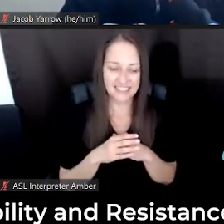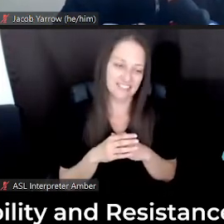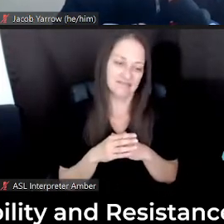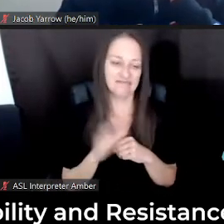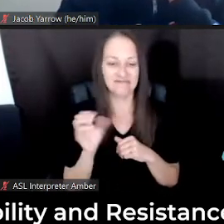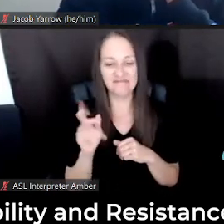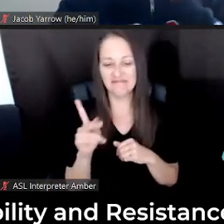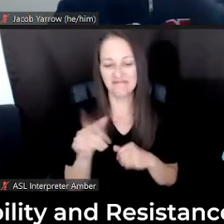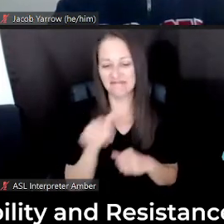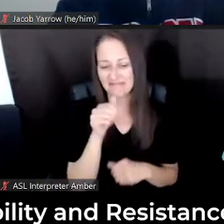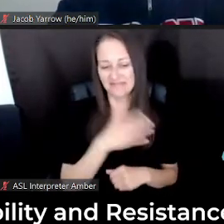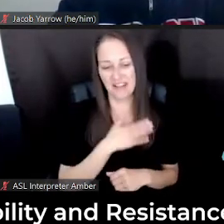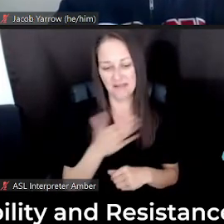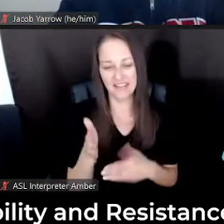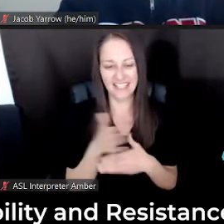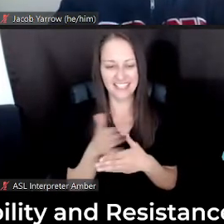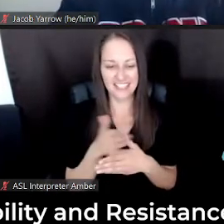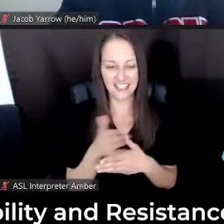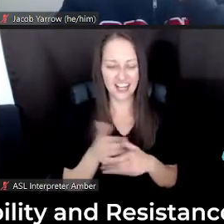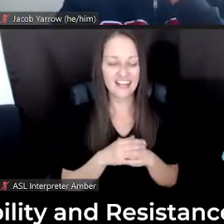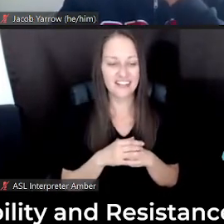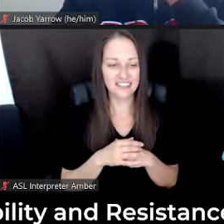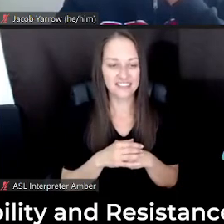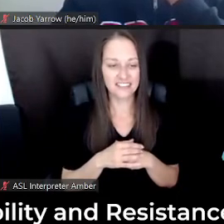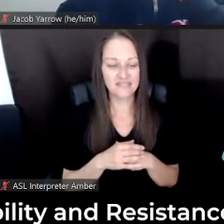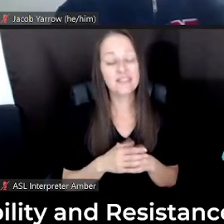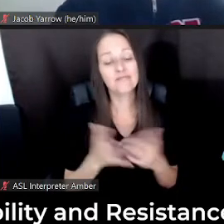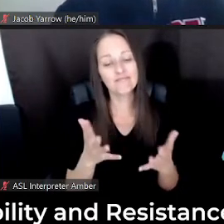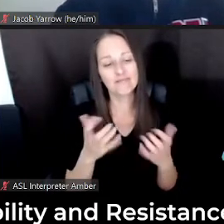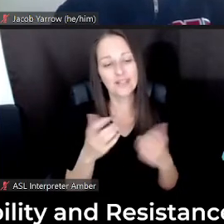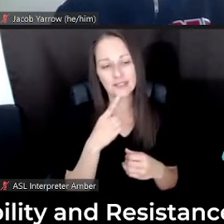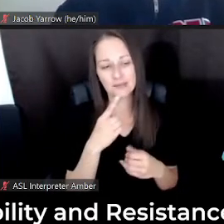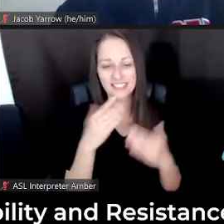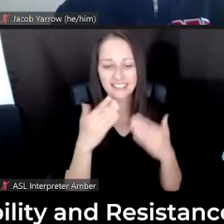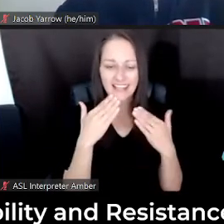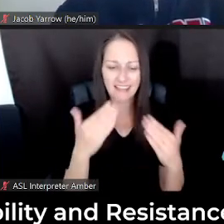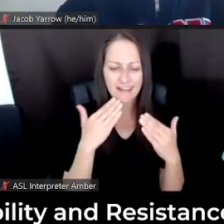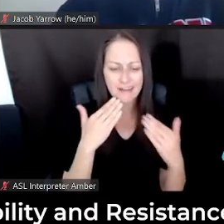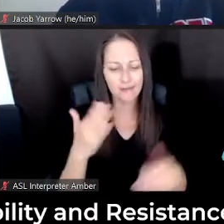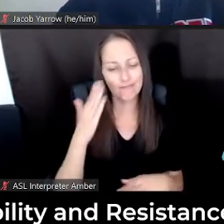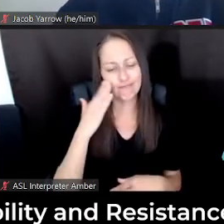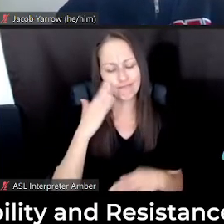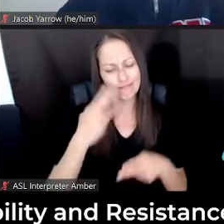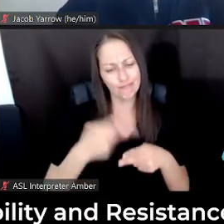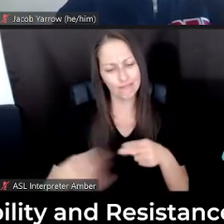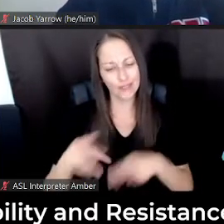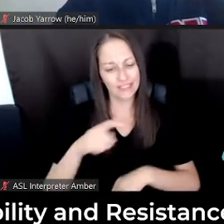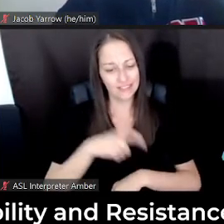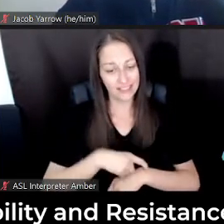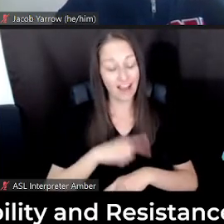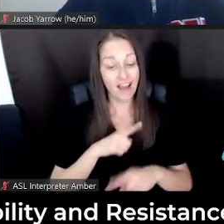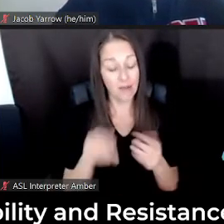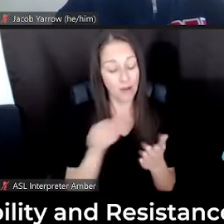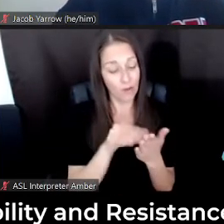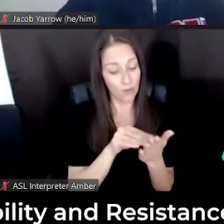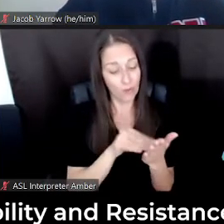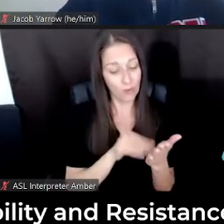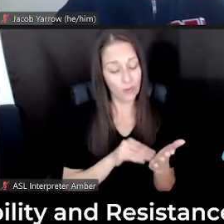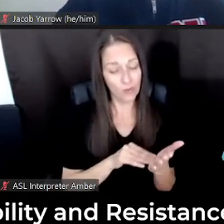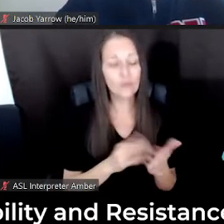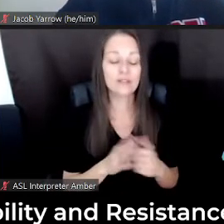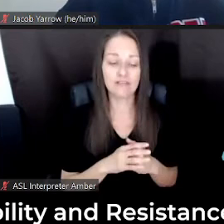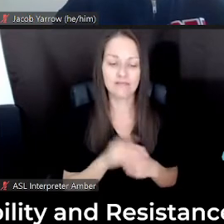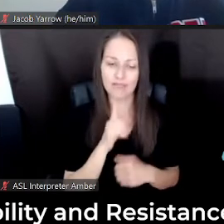he didn't want to share. So one thing I just want to say is thank you. I know that wasn't much time, but we actually quite a bit was captured. And I want to say I was